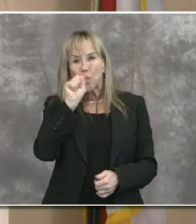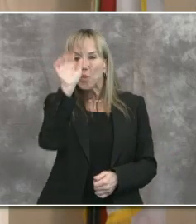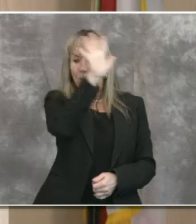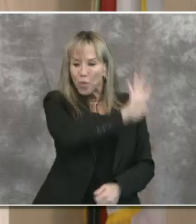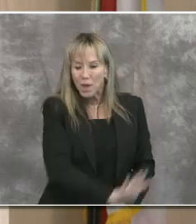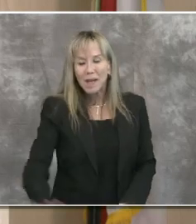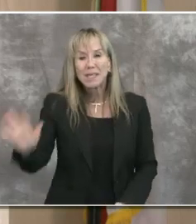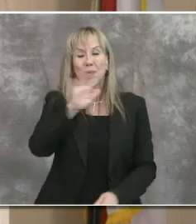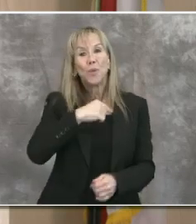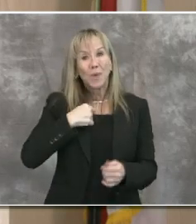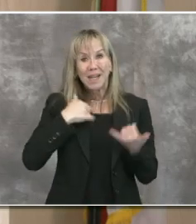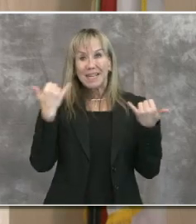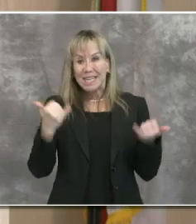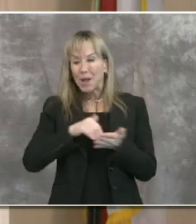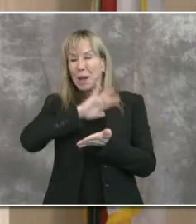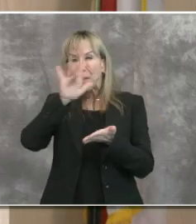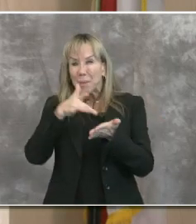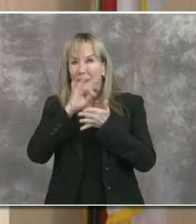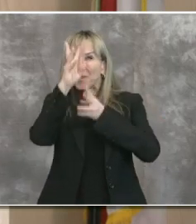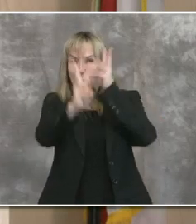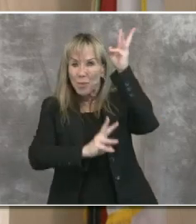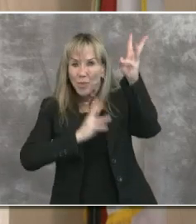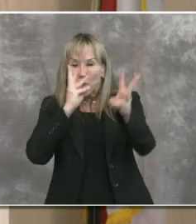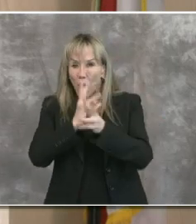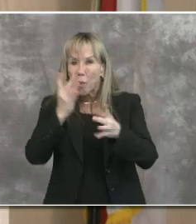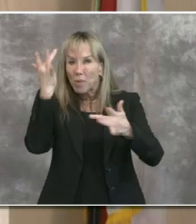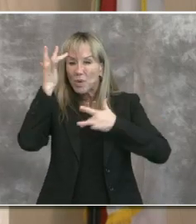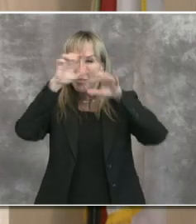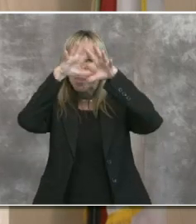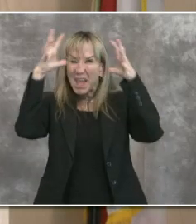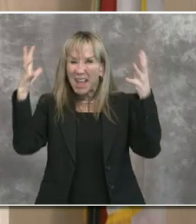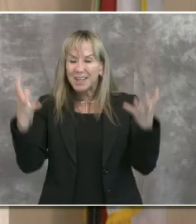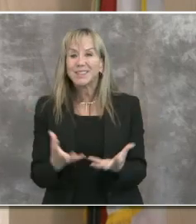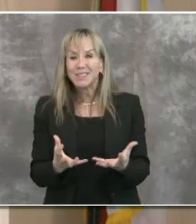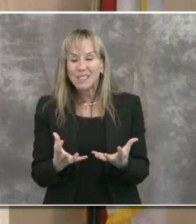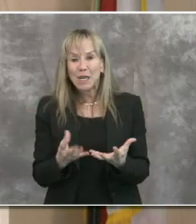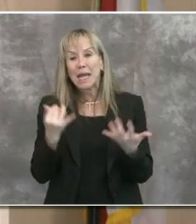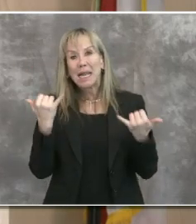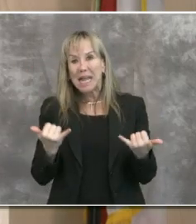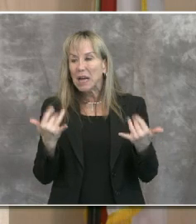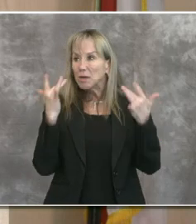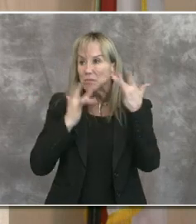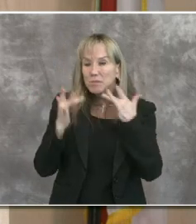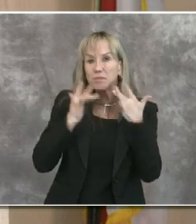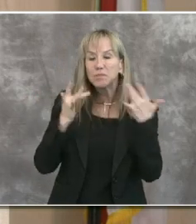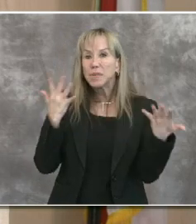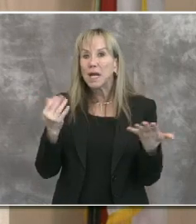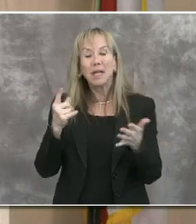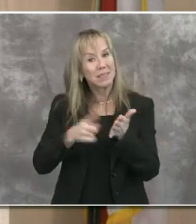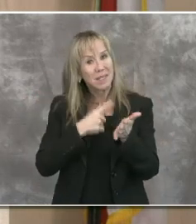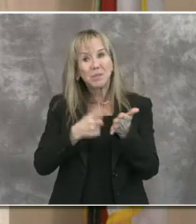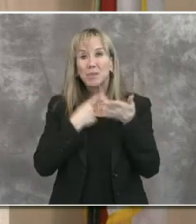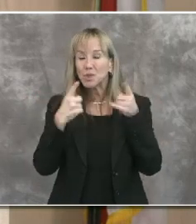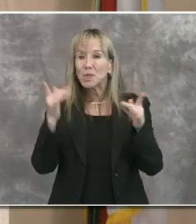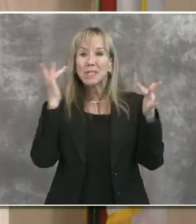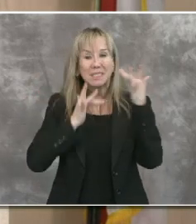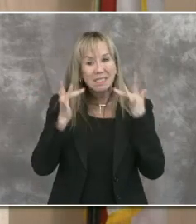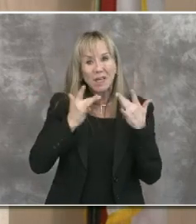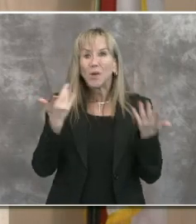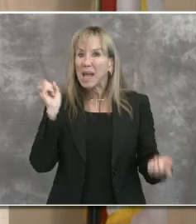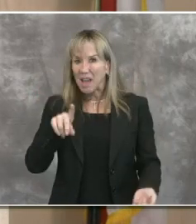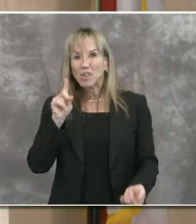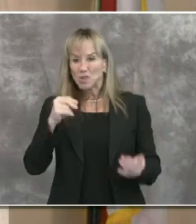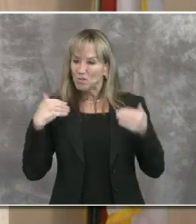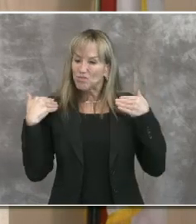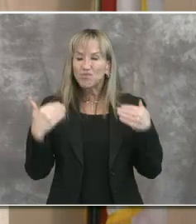middle of a global pandemic. And these are desperate times, and sometimes desperate times deserve desperate